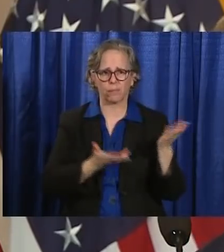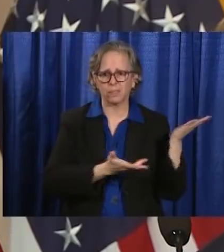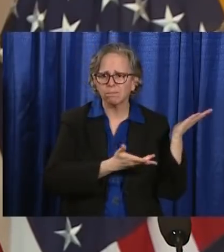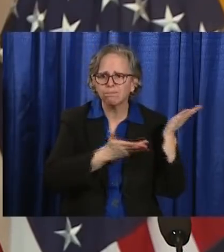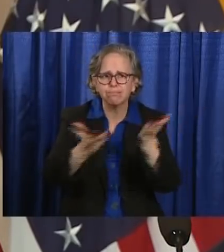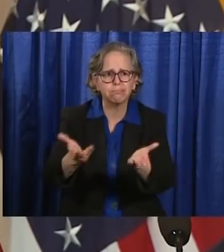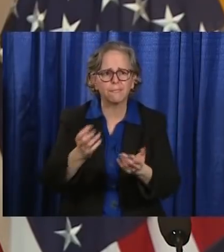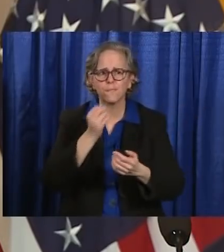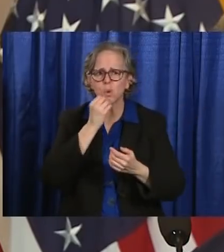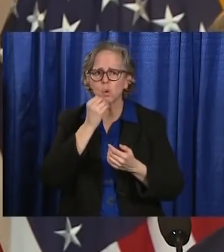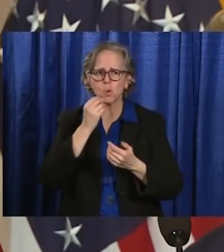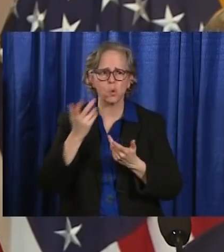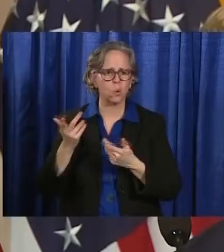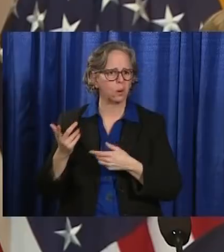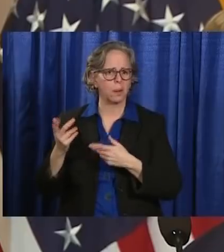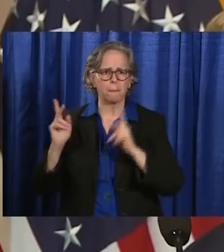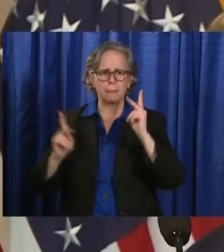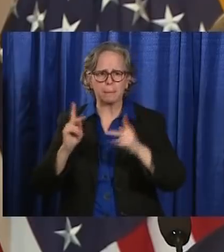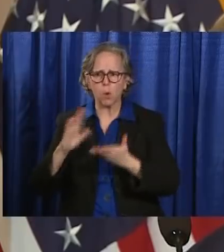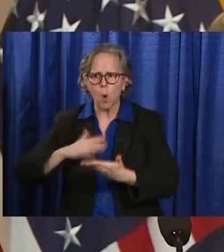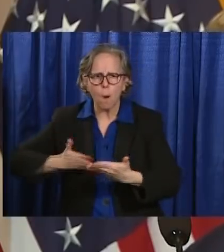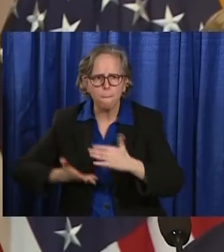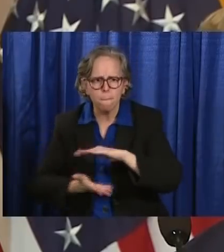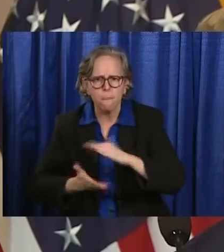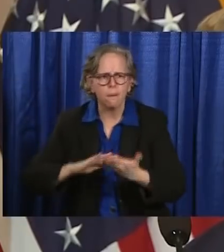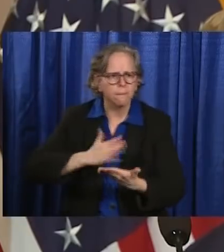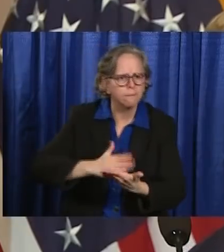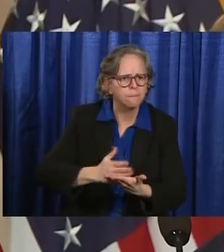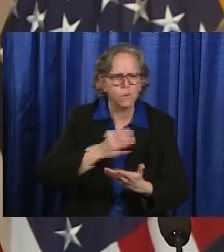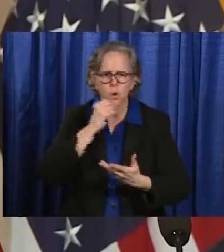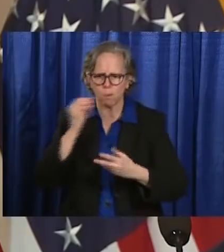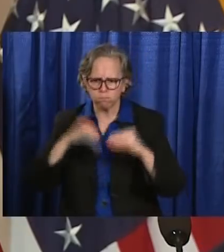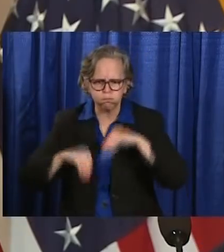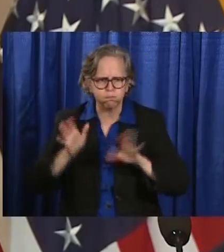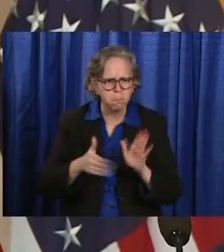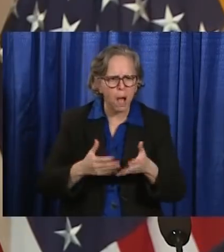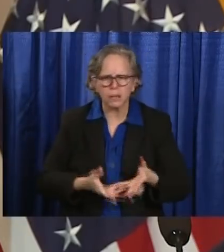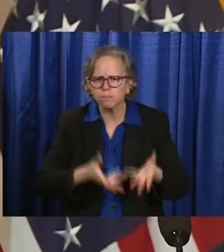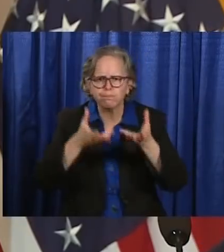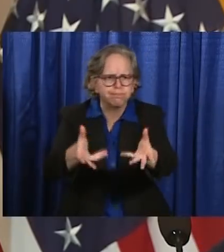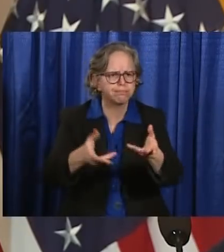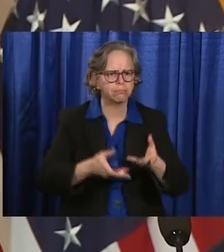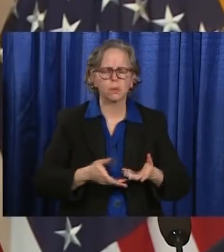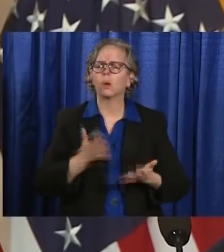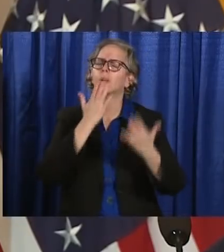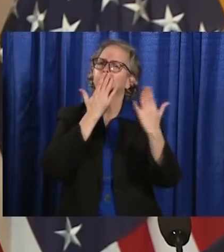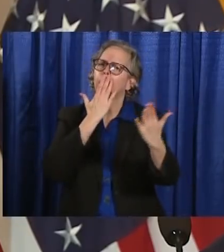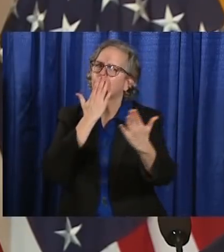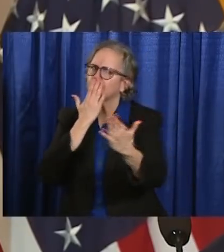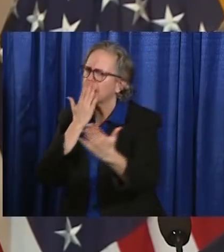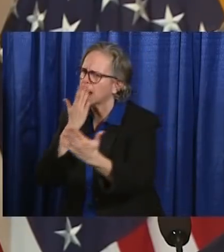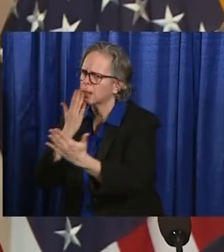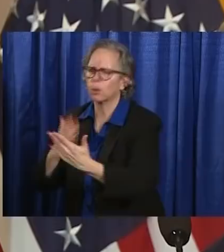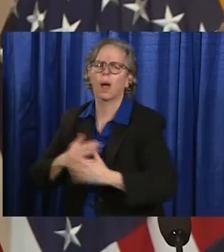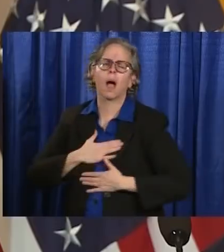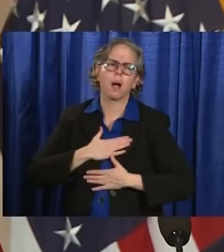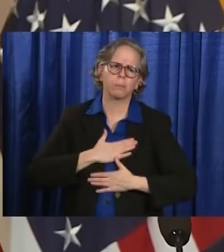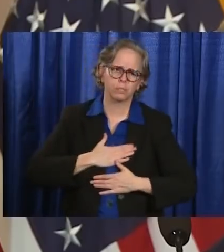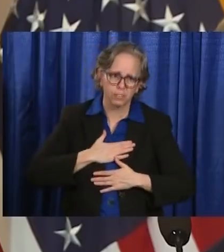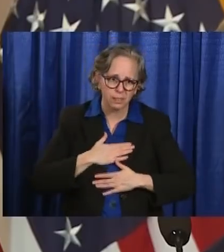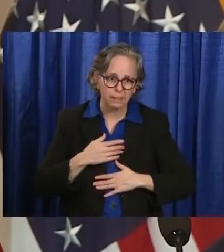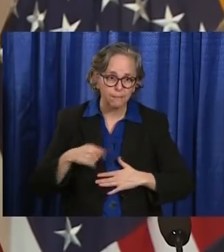grateful for the work you're doing because we appreciate the uptick in the demand right now. And for anyone who wants to